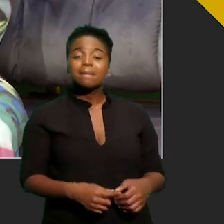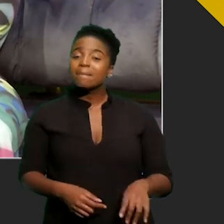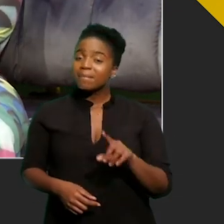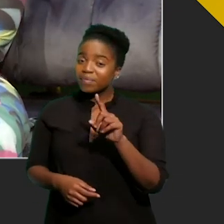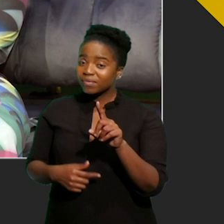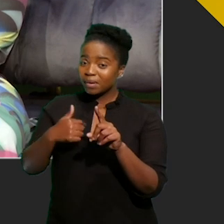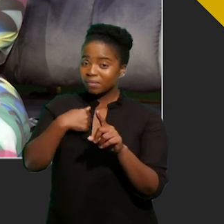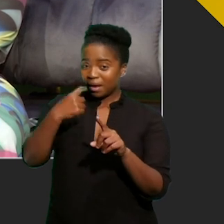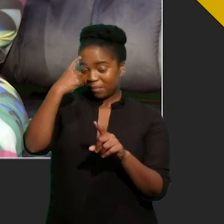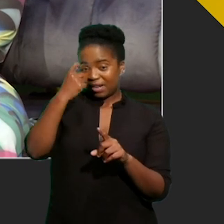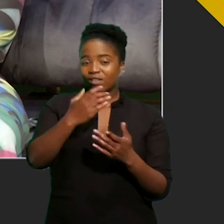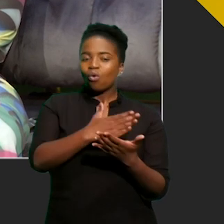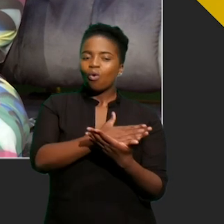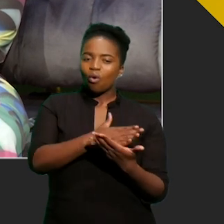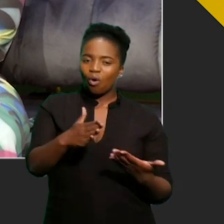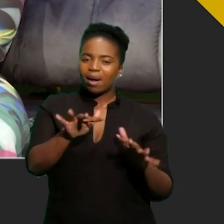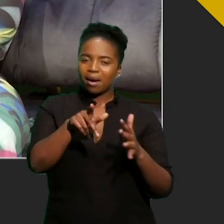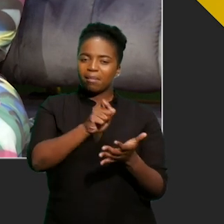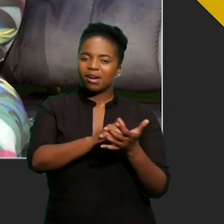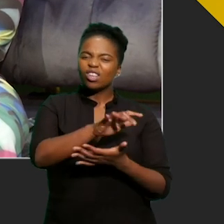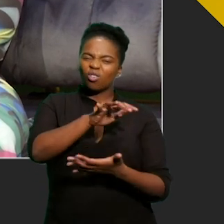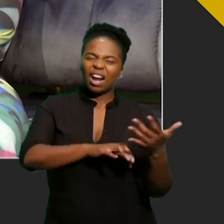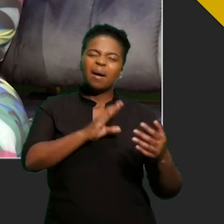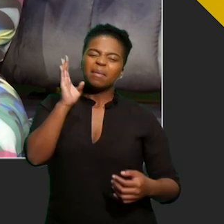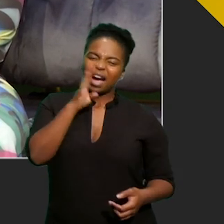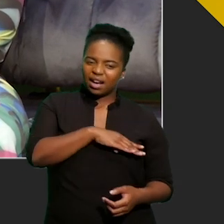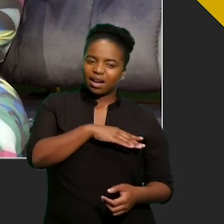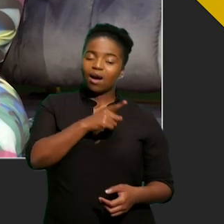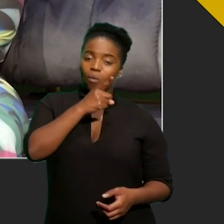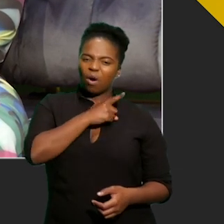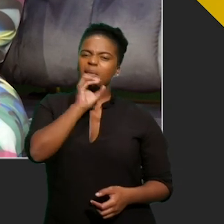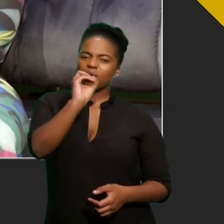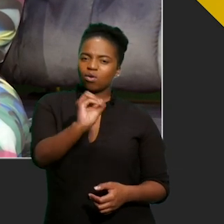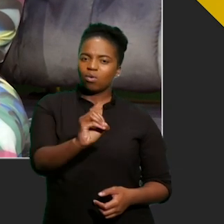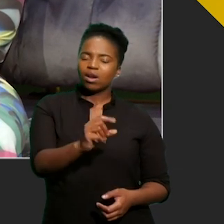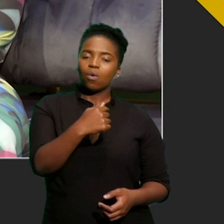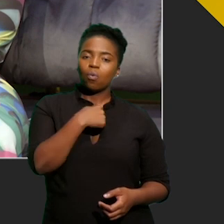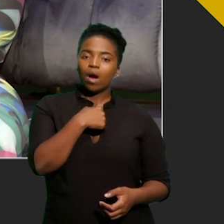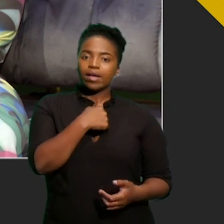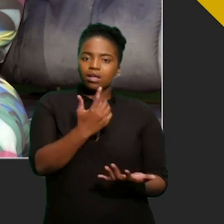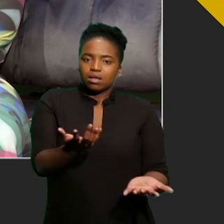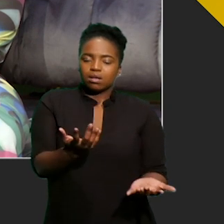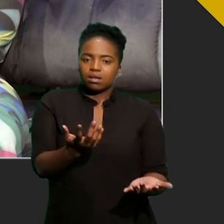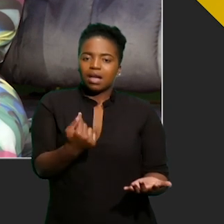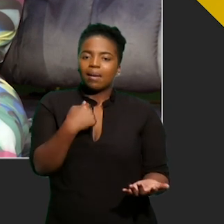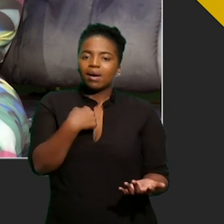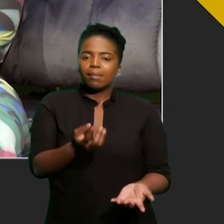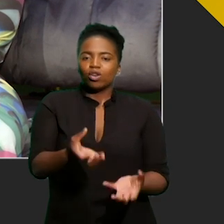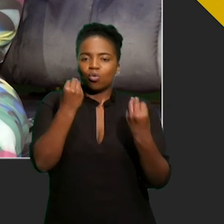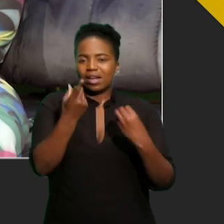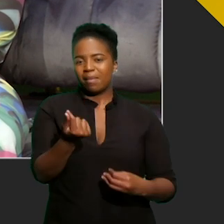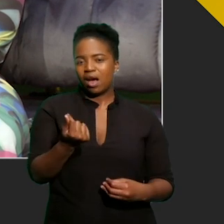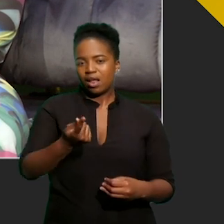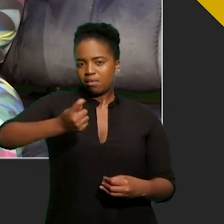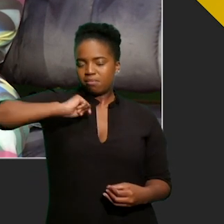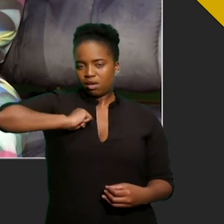I believe Gutsunamachel is Vela Kulmamang. And I say this because Amanyabantu, to compare the financial value that a journalist gets